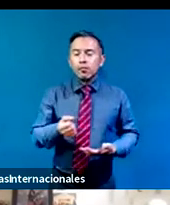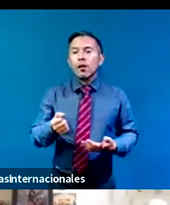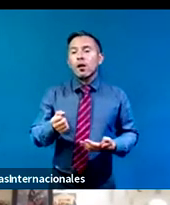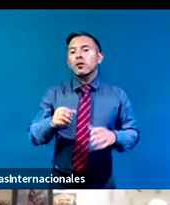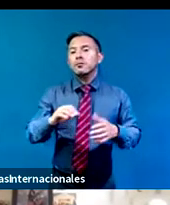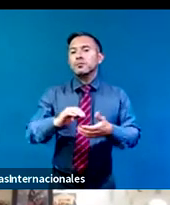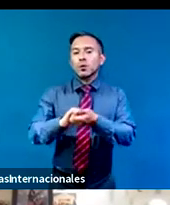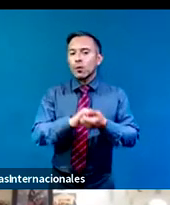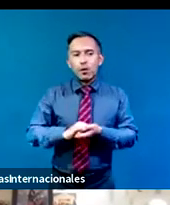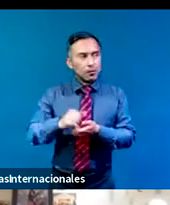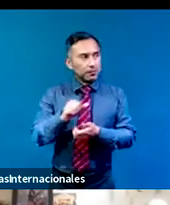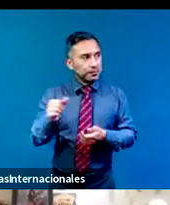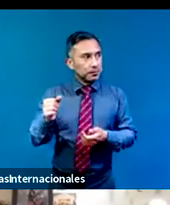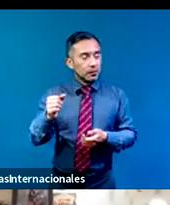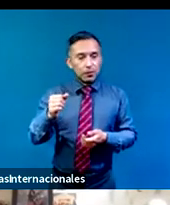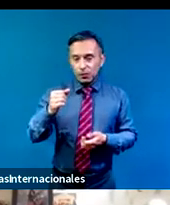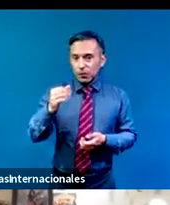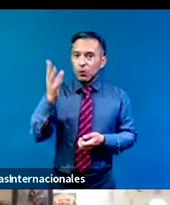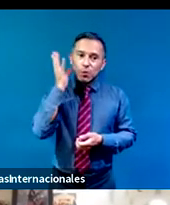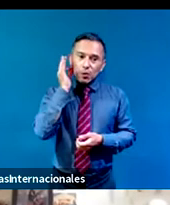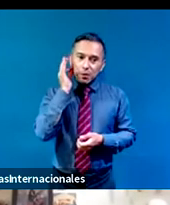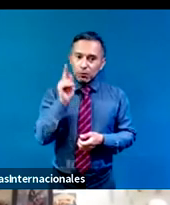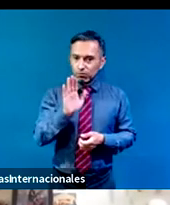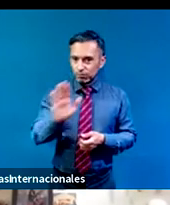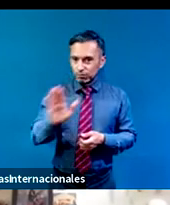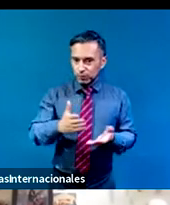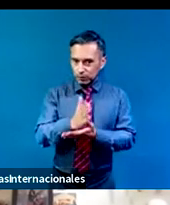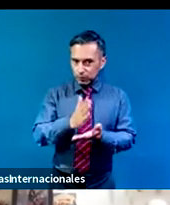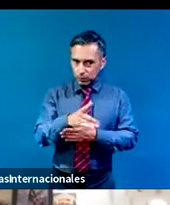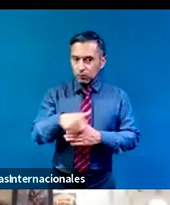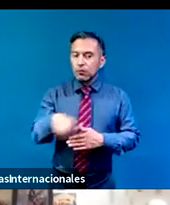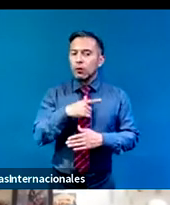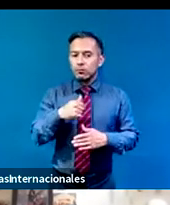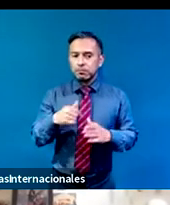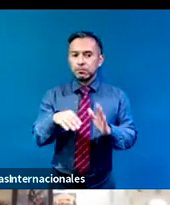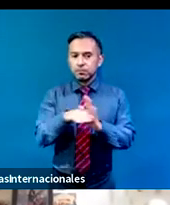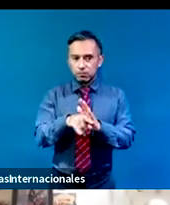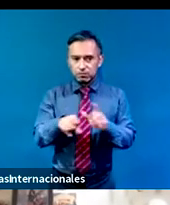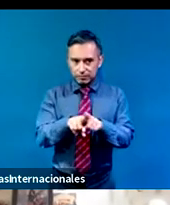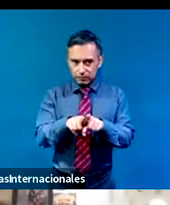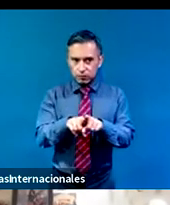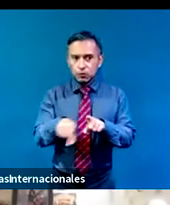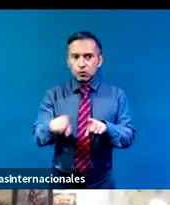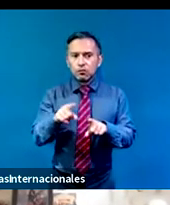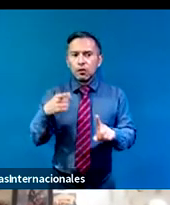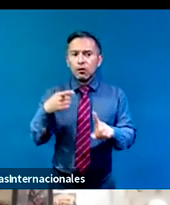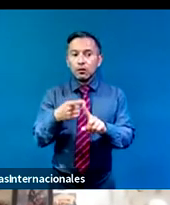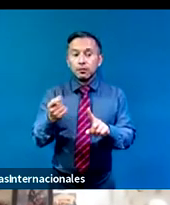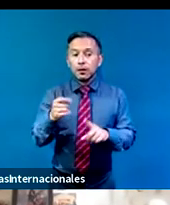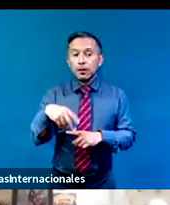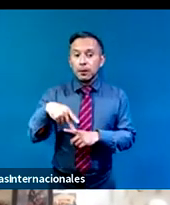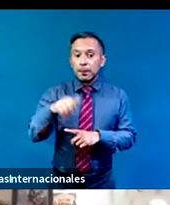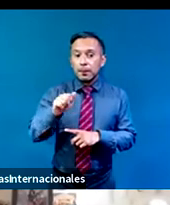principles will apply to ensure that the Paris Forum is indeed highly dynamic and